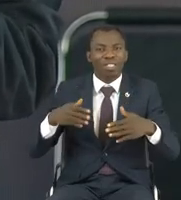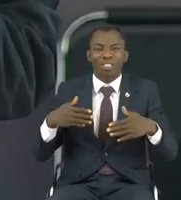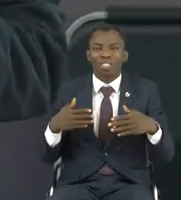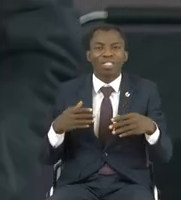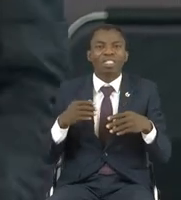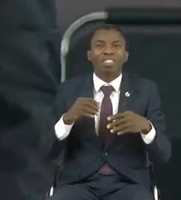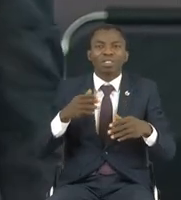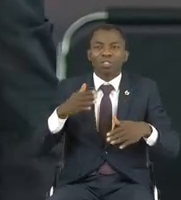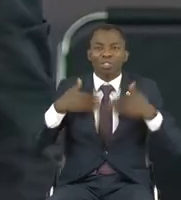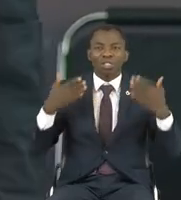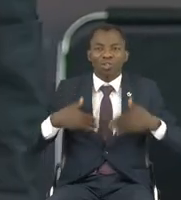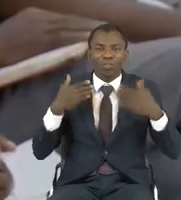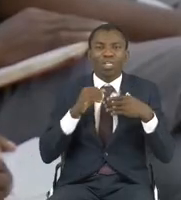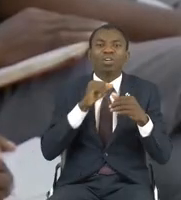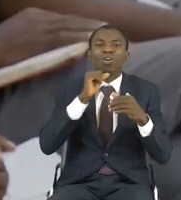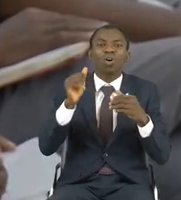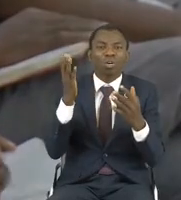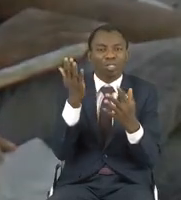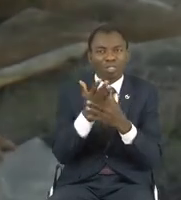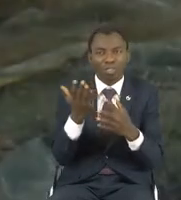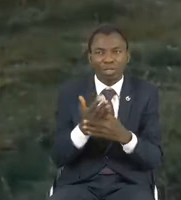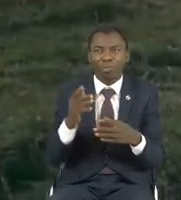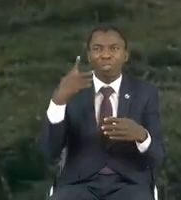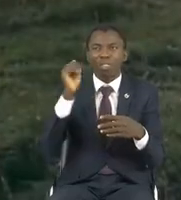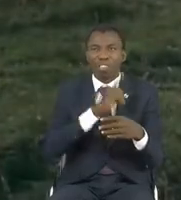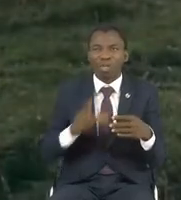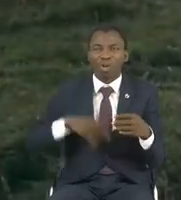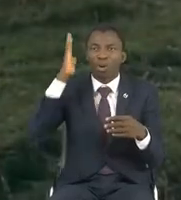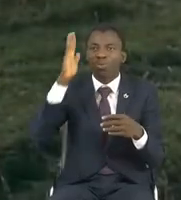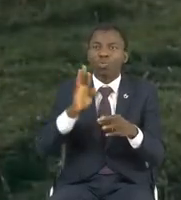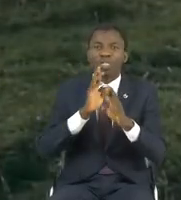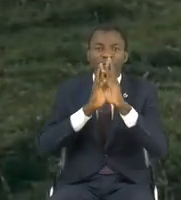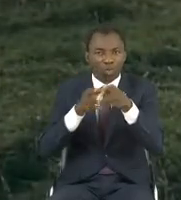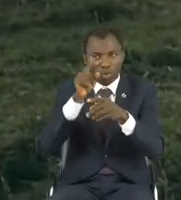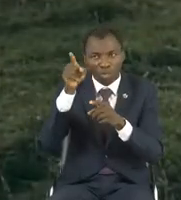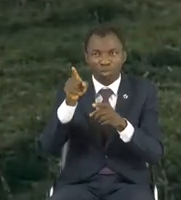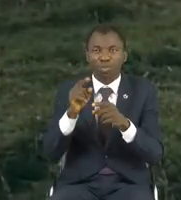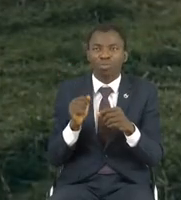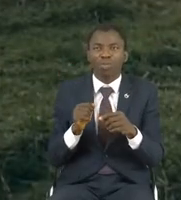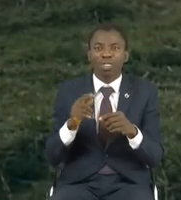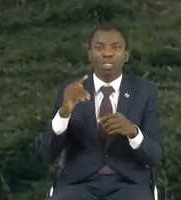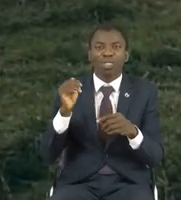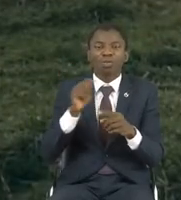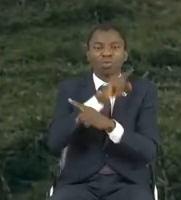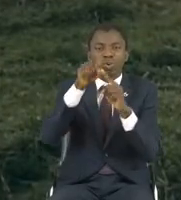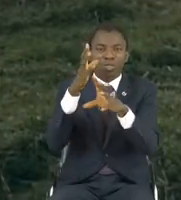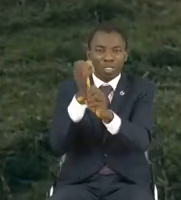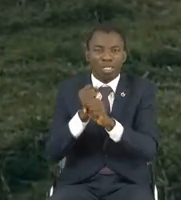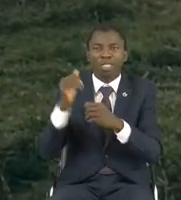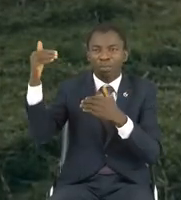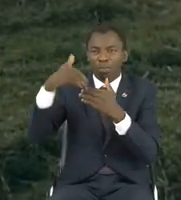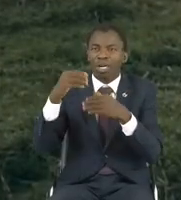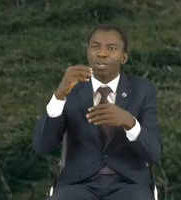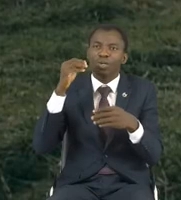undisturbed, will bear that cross. The Lord reward you. Amen. Then you get back home. Now you are